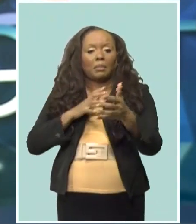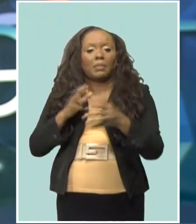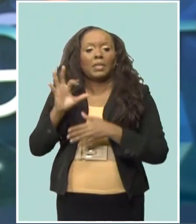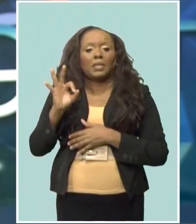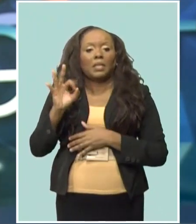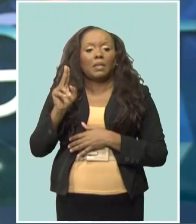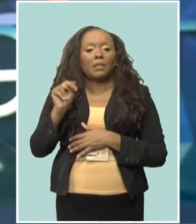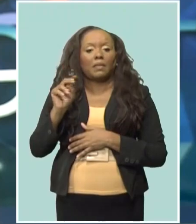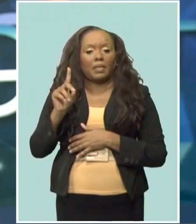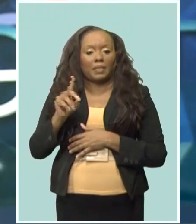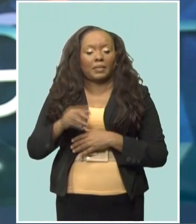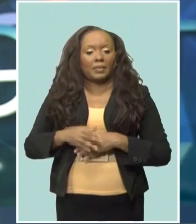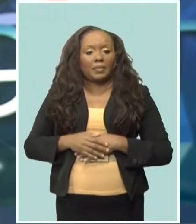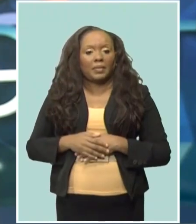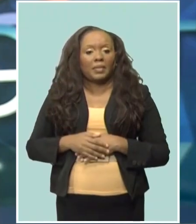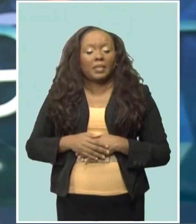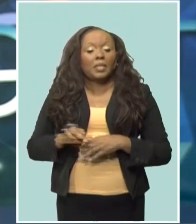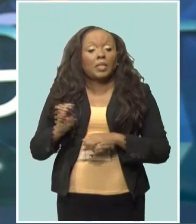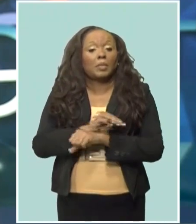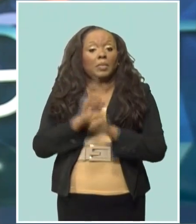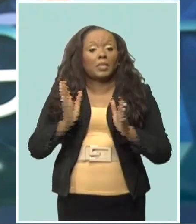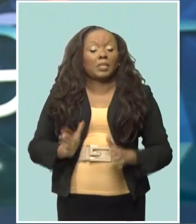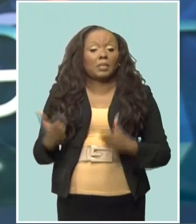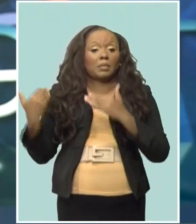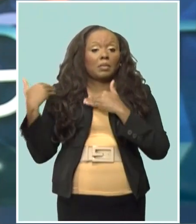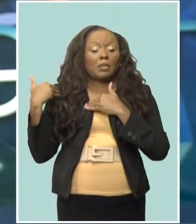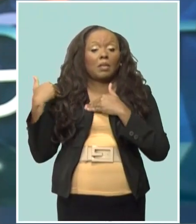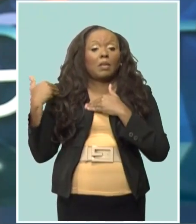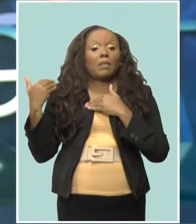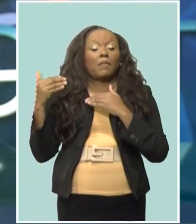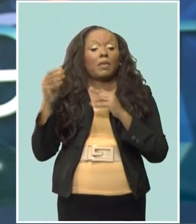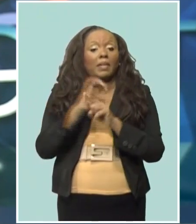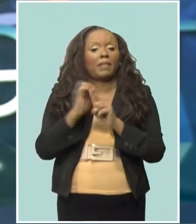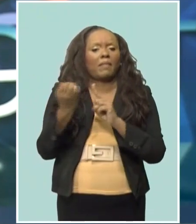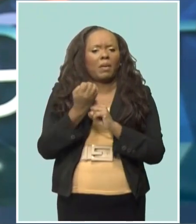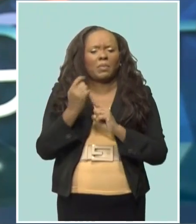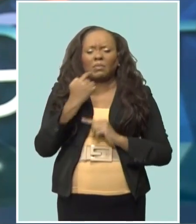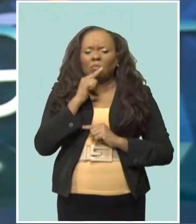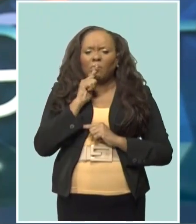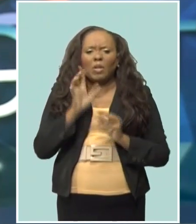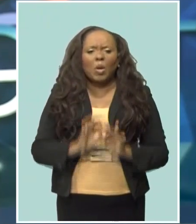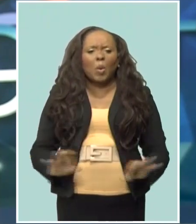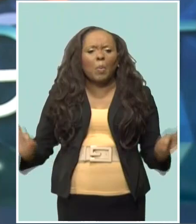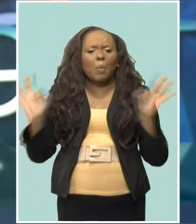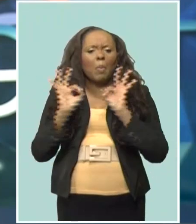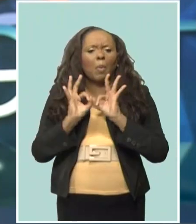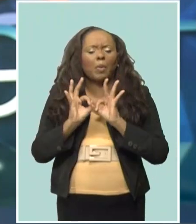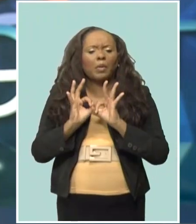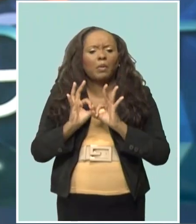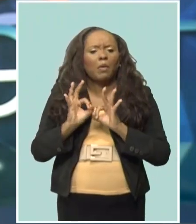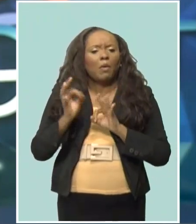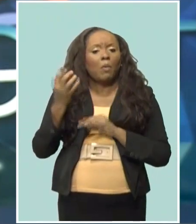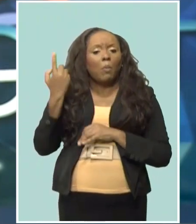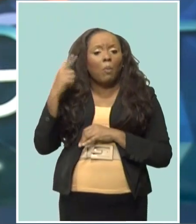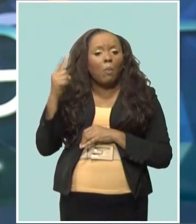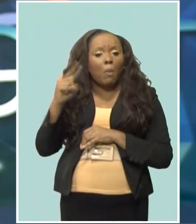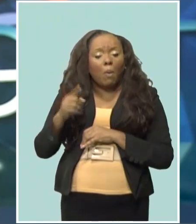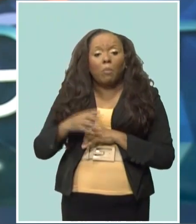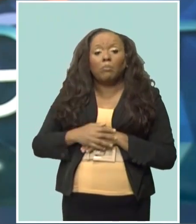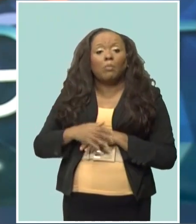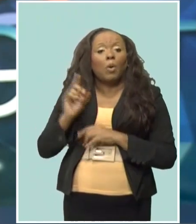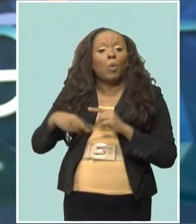Beautification, Blue and Green Economy, Adrian Ford, says this is critical to helping countries respond to climate change